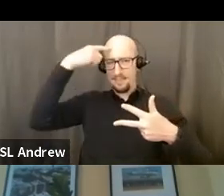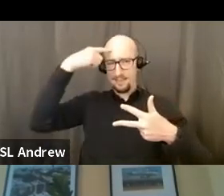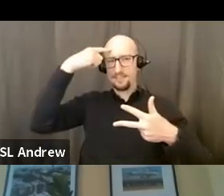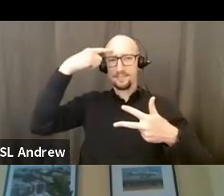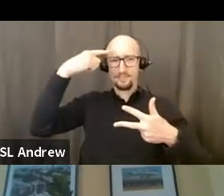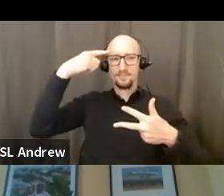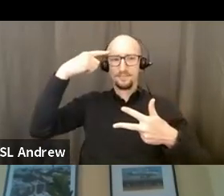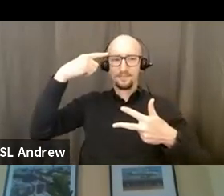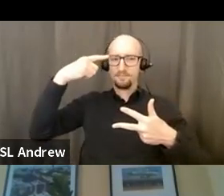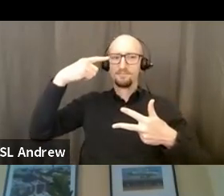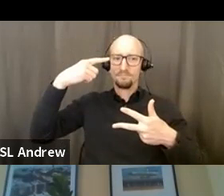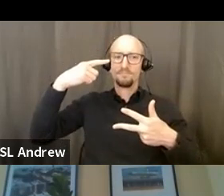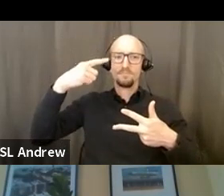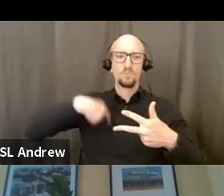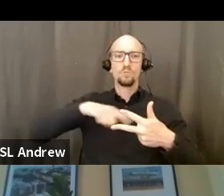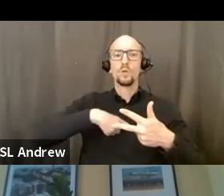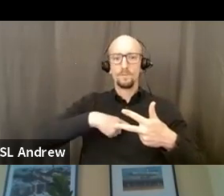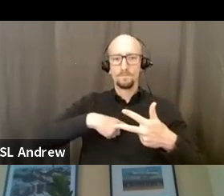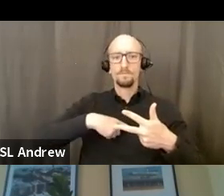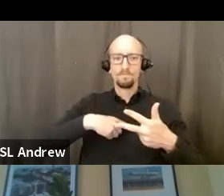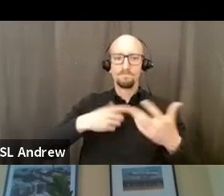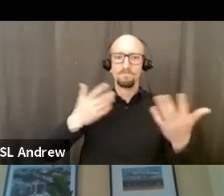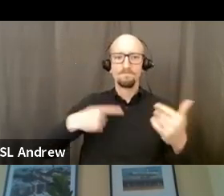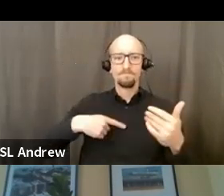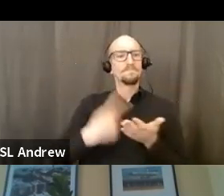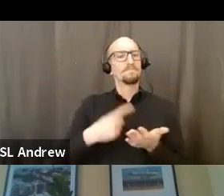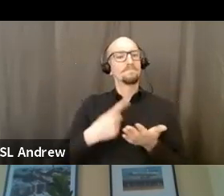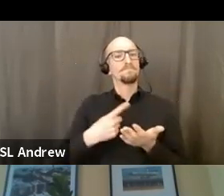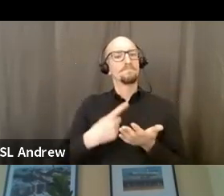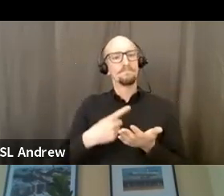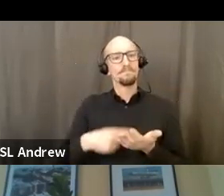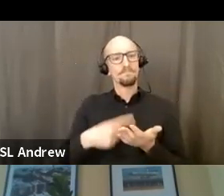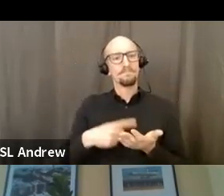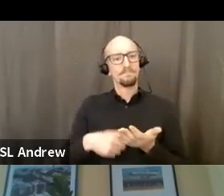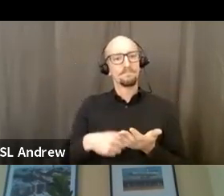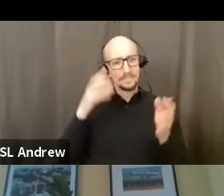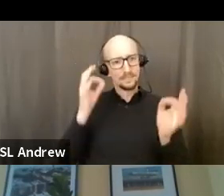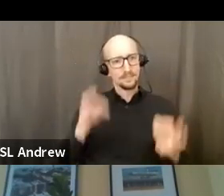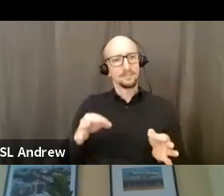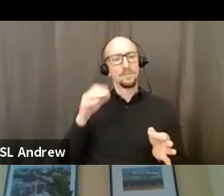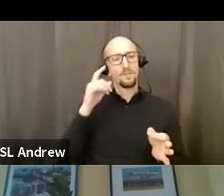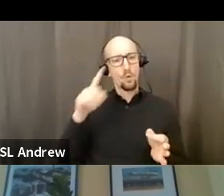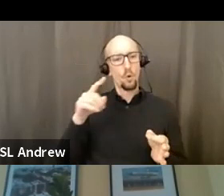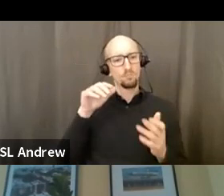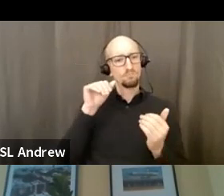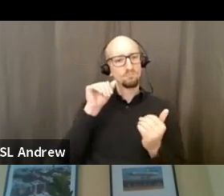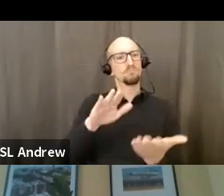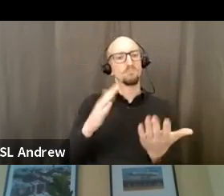are the ones that have been discussed and